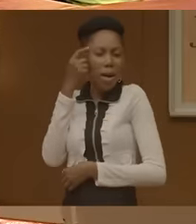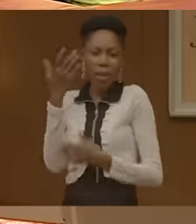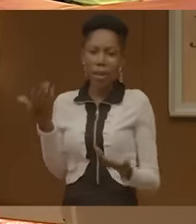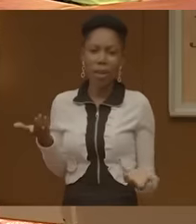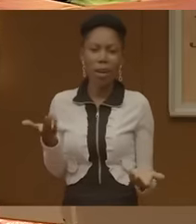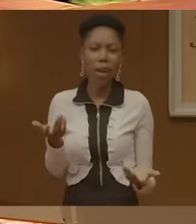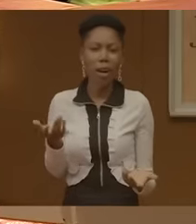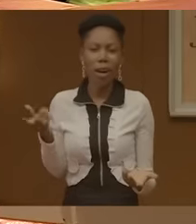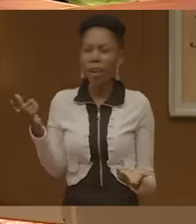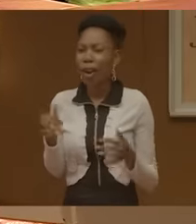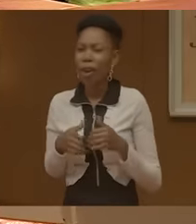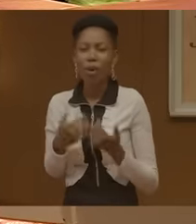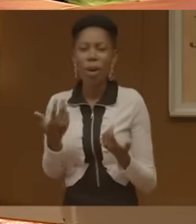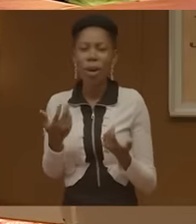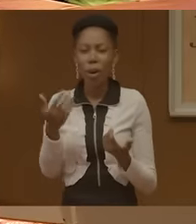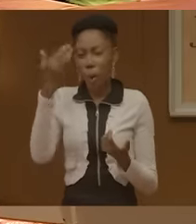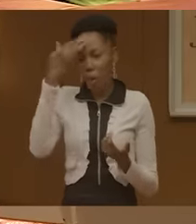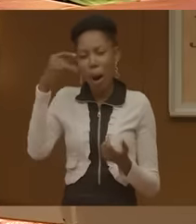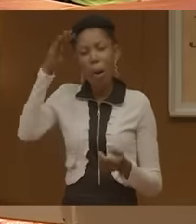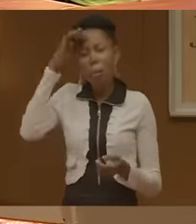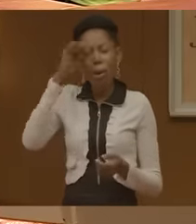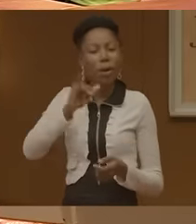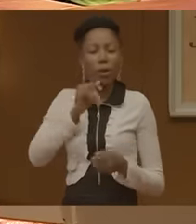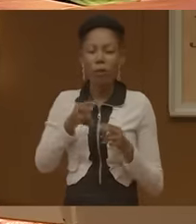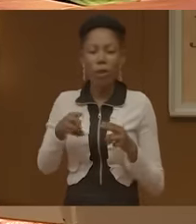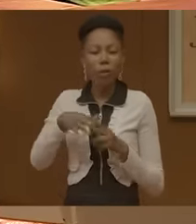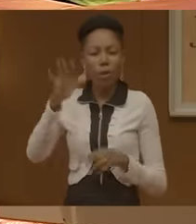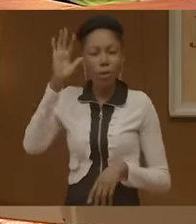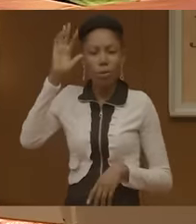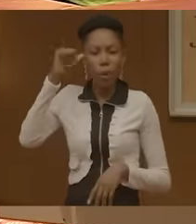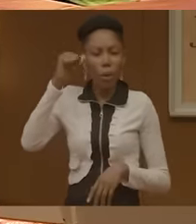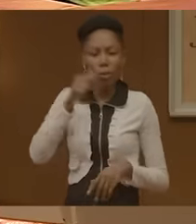I can say that she is a stubborn boy. How?